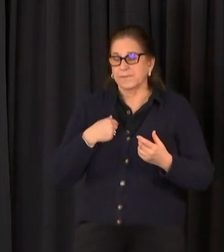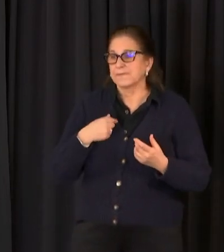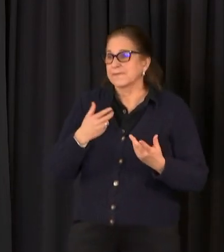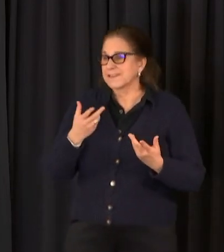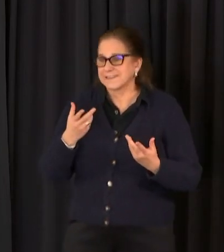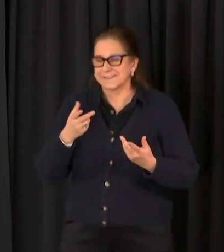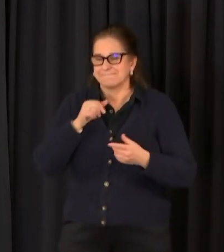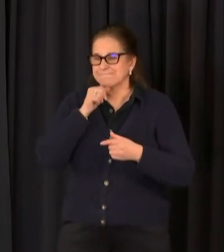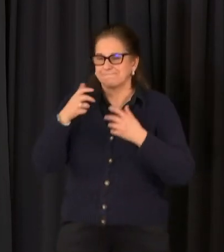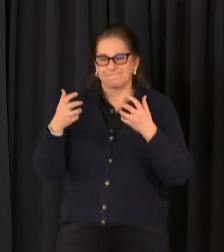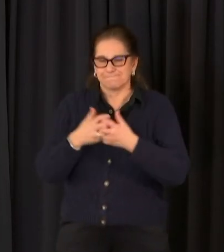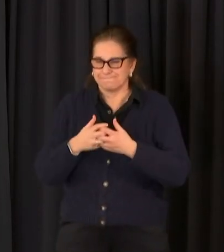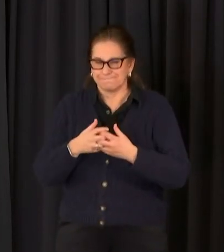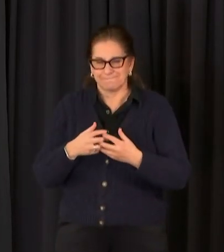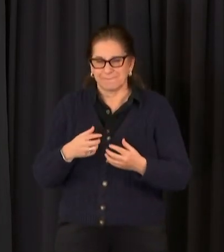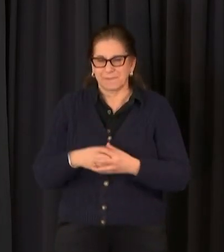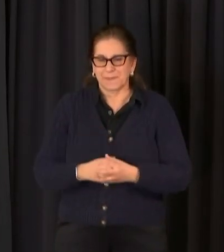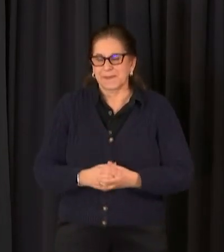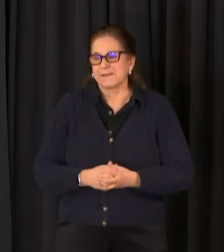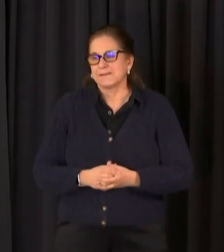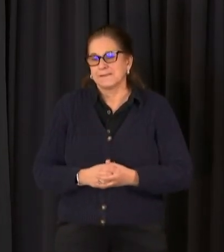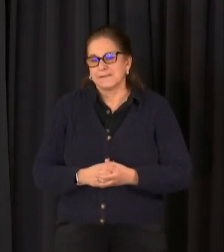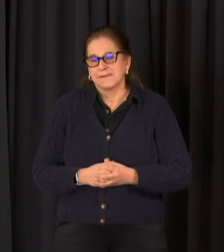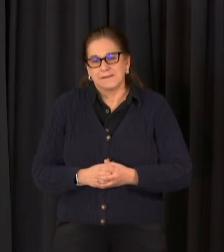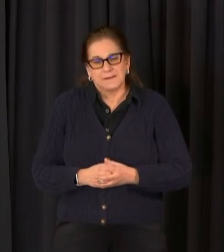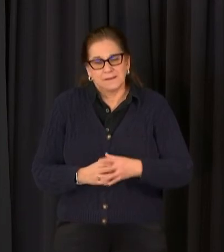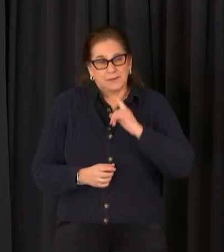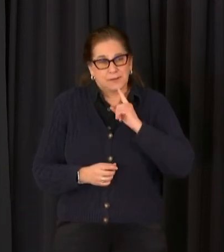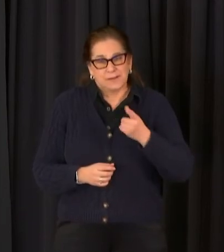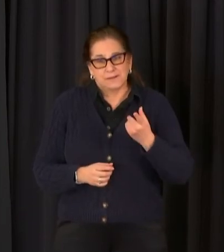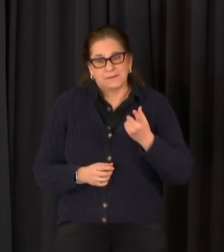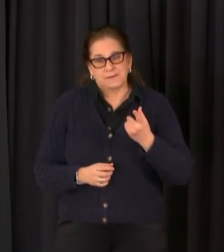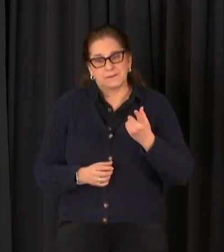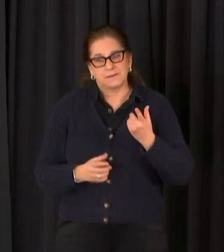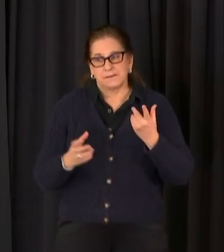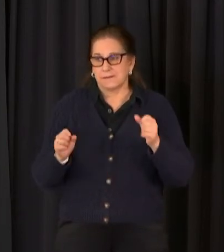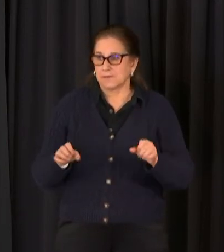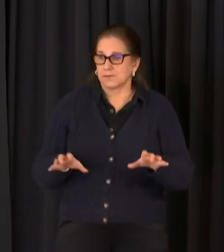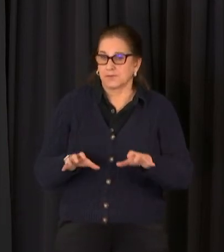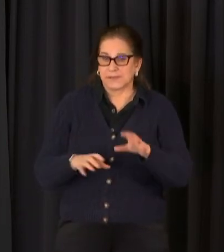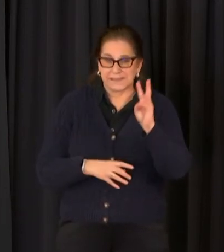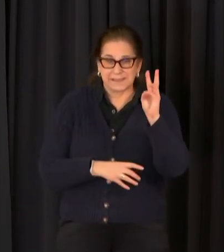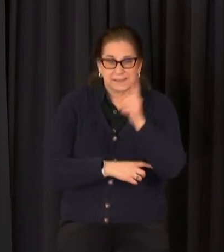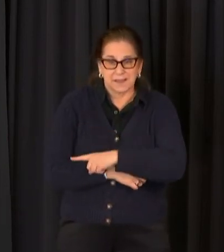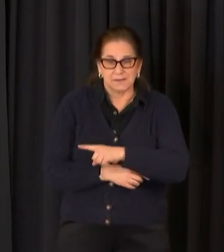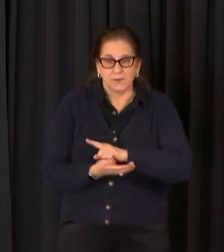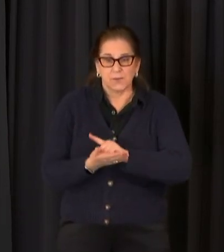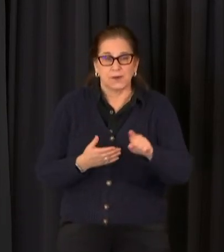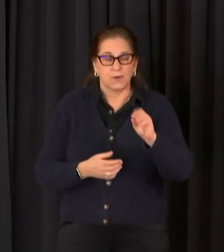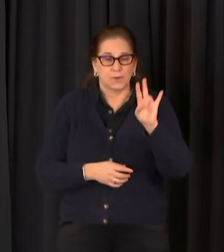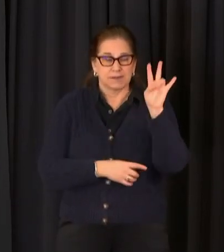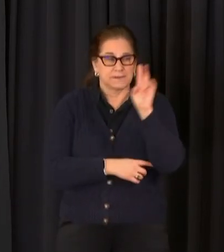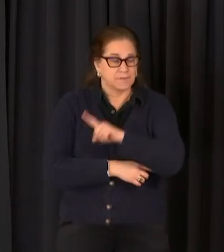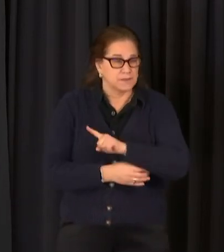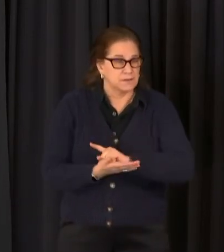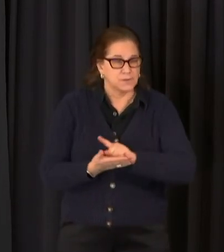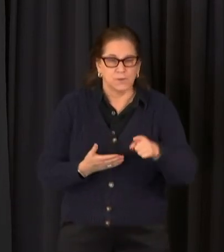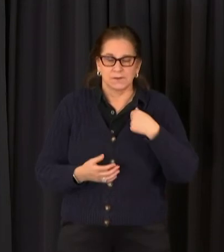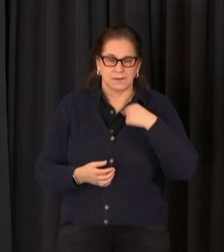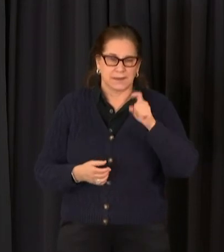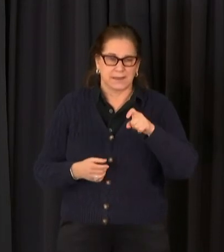every day, who works 6 or 7 times a day, who would not be able to take off that one day a week that we